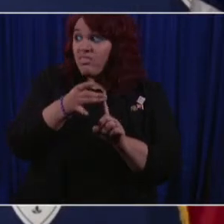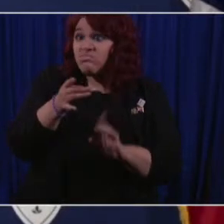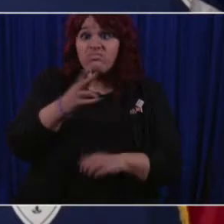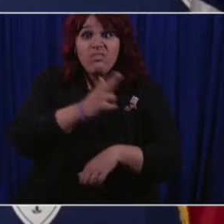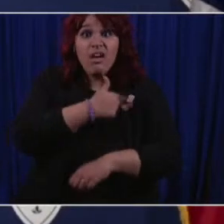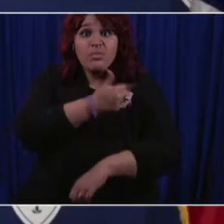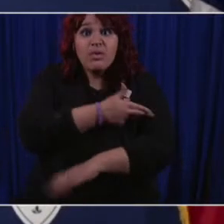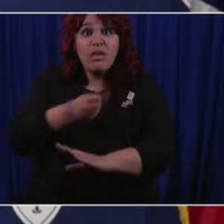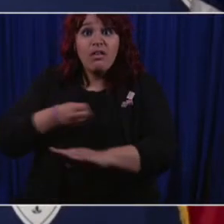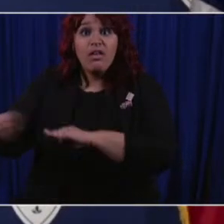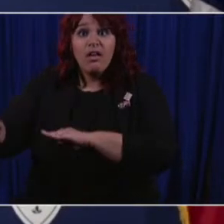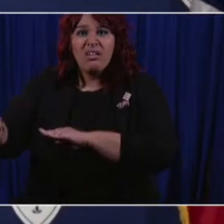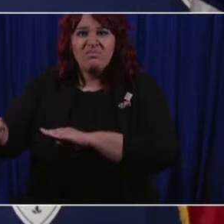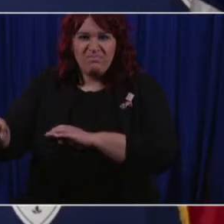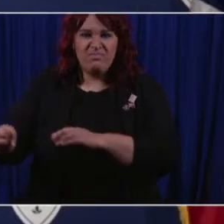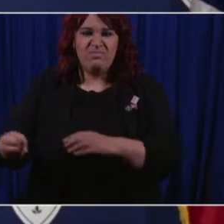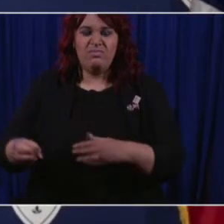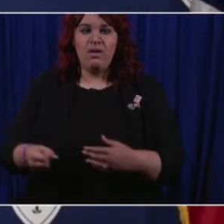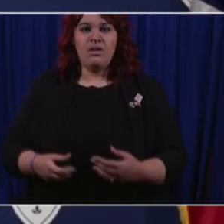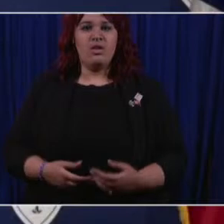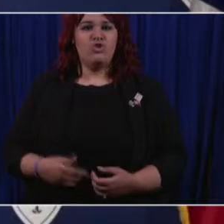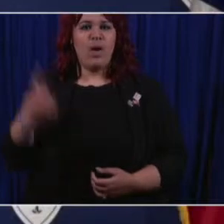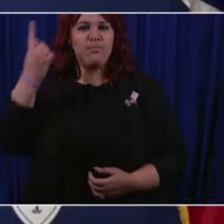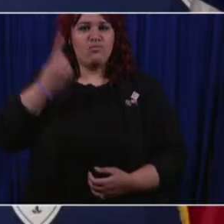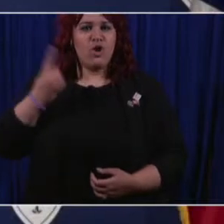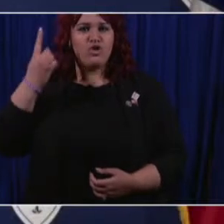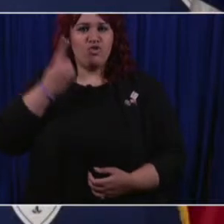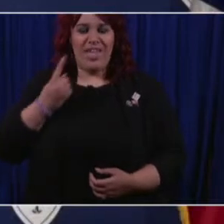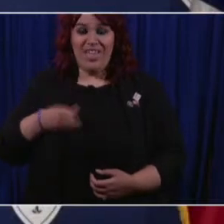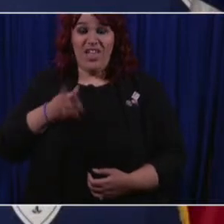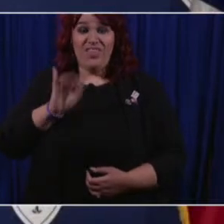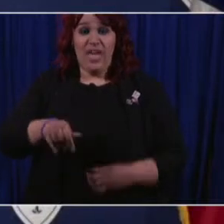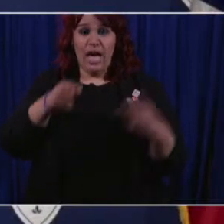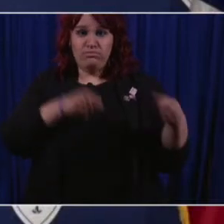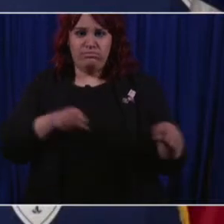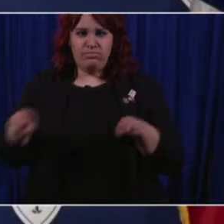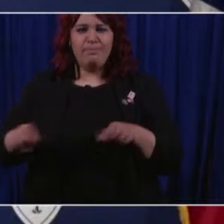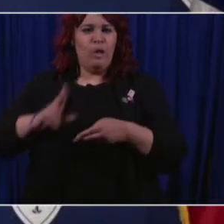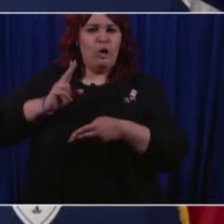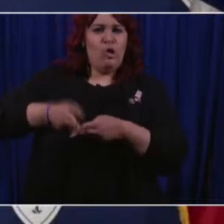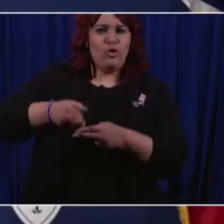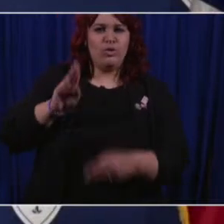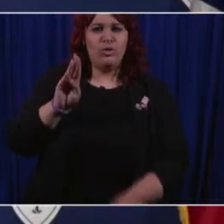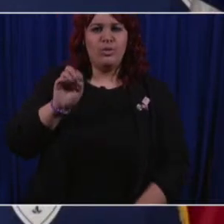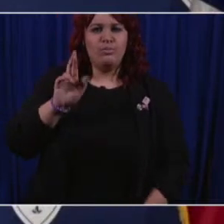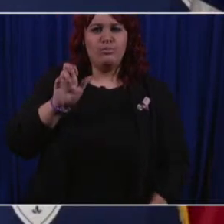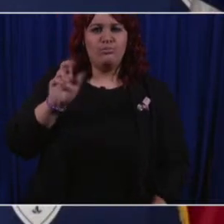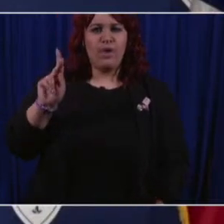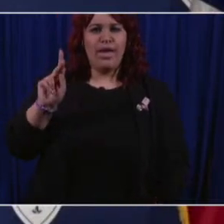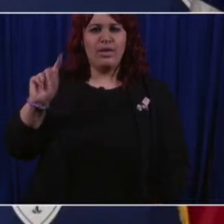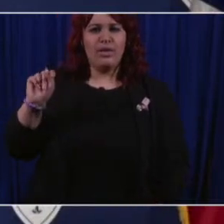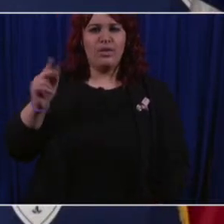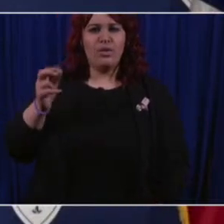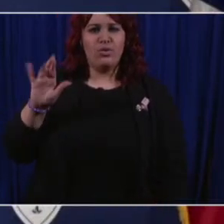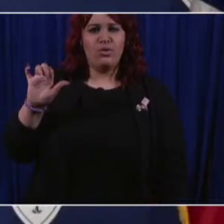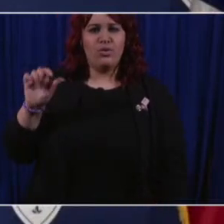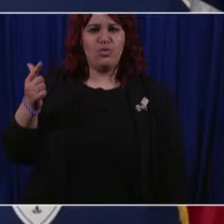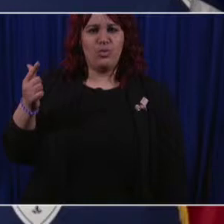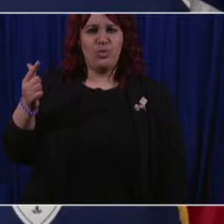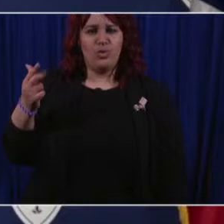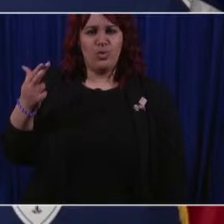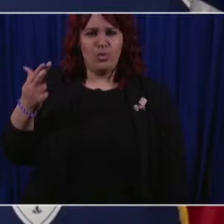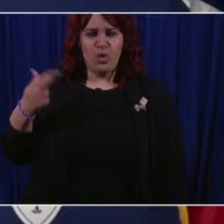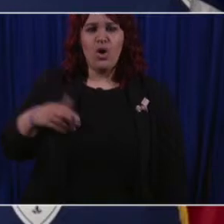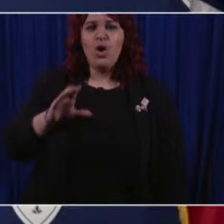Is Ohio tracking breakthrough cases of COVID? If you aren't, why not? If